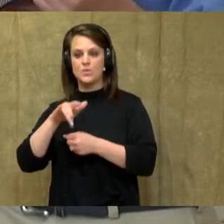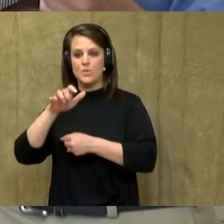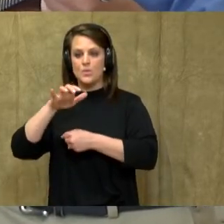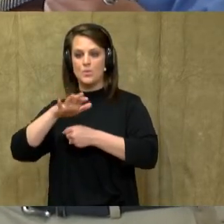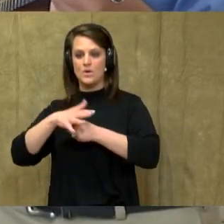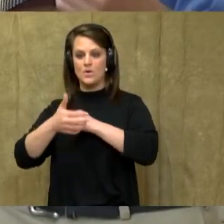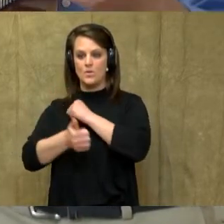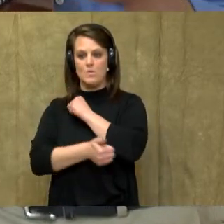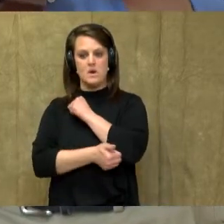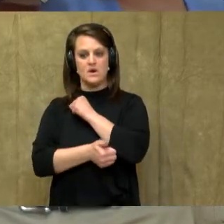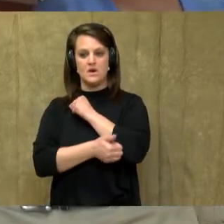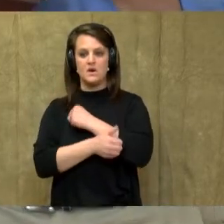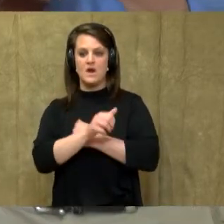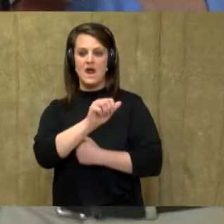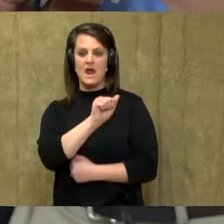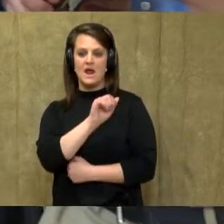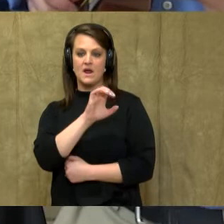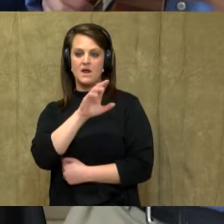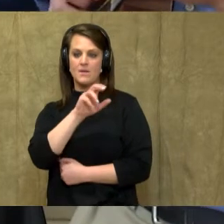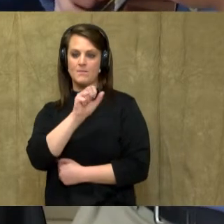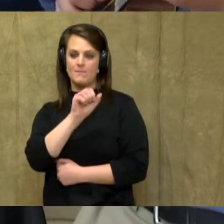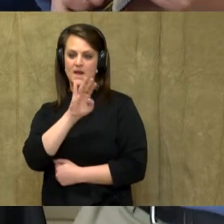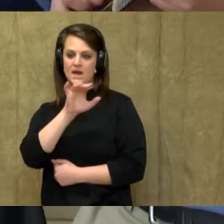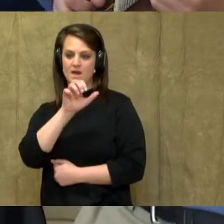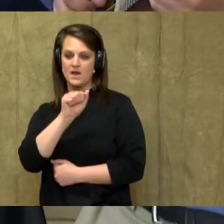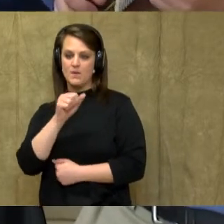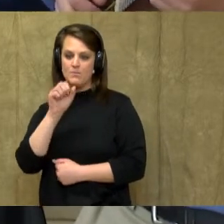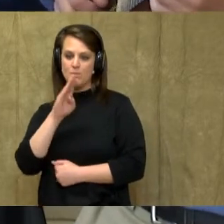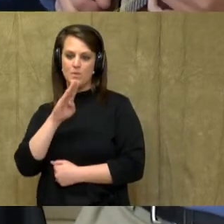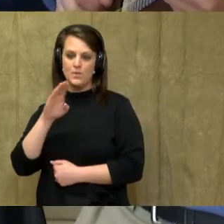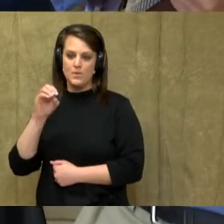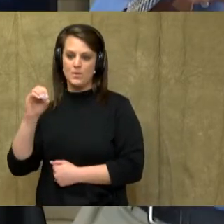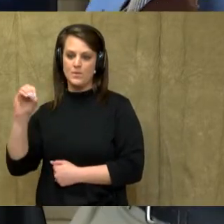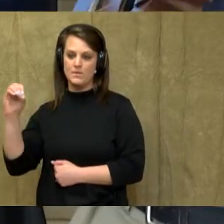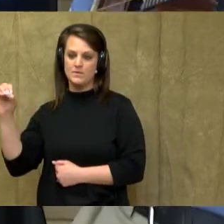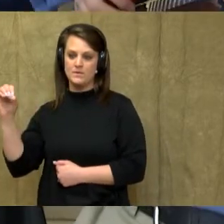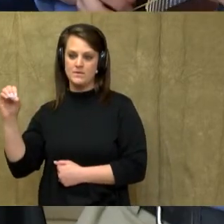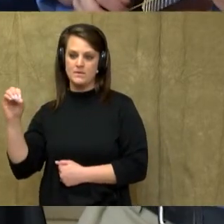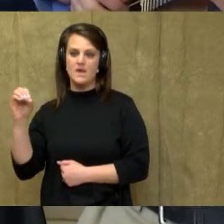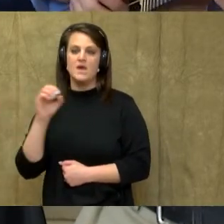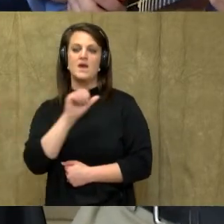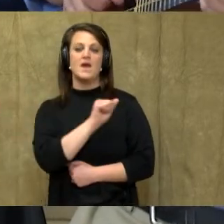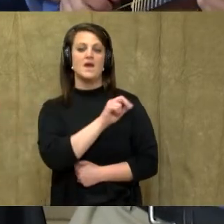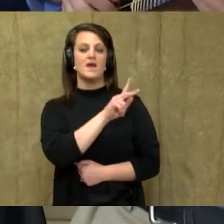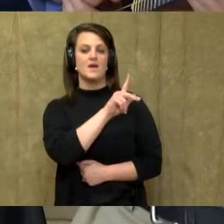Acca-bacca, soda cracker, acca-bacca, boo.